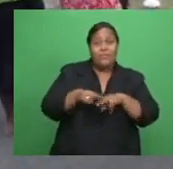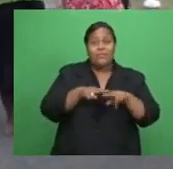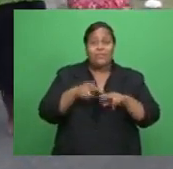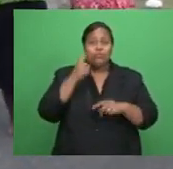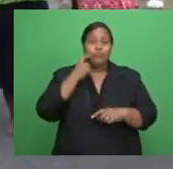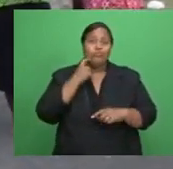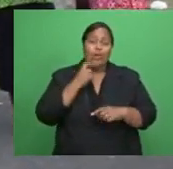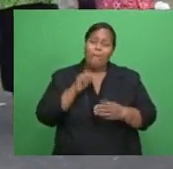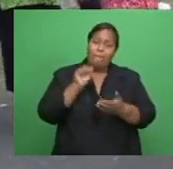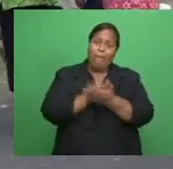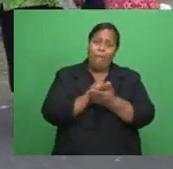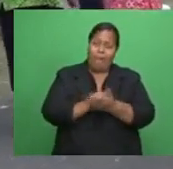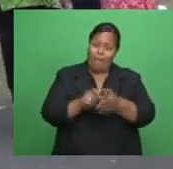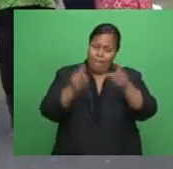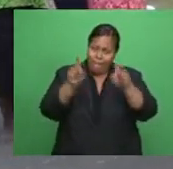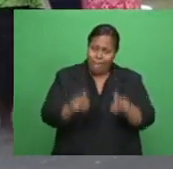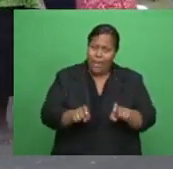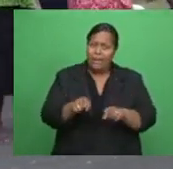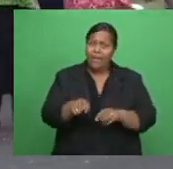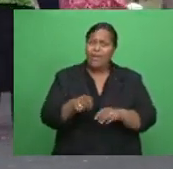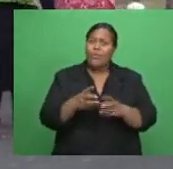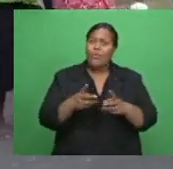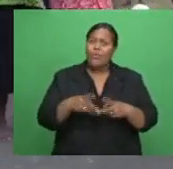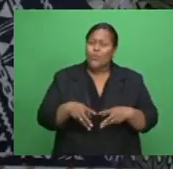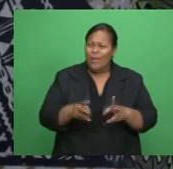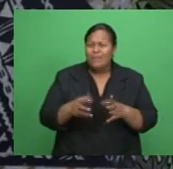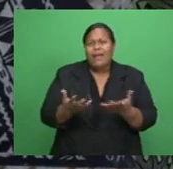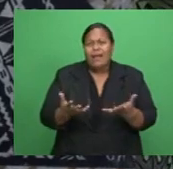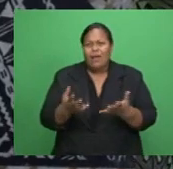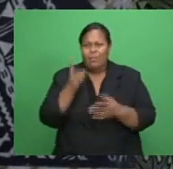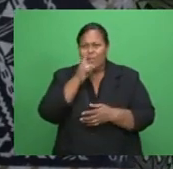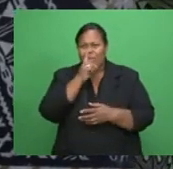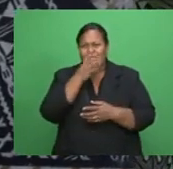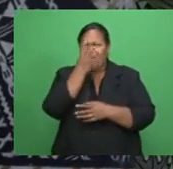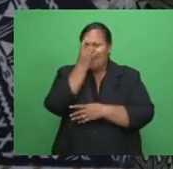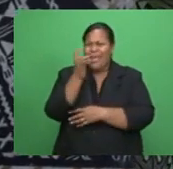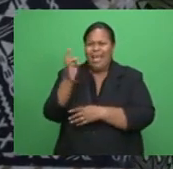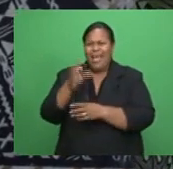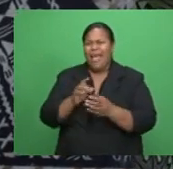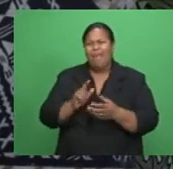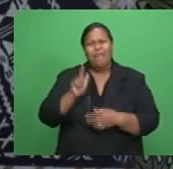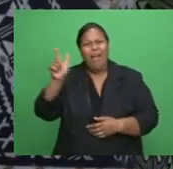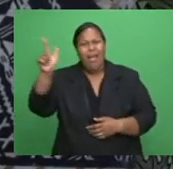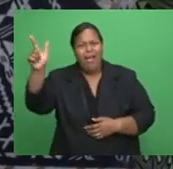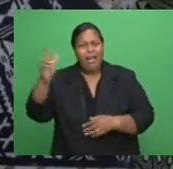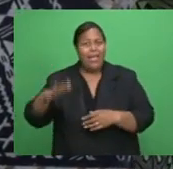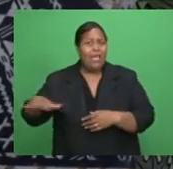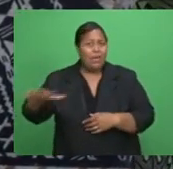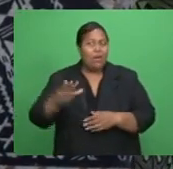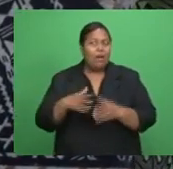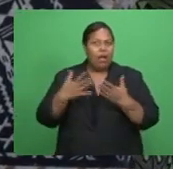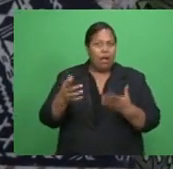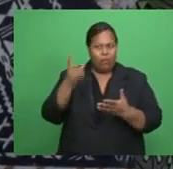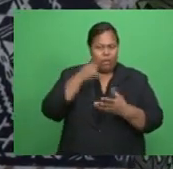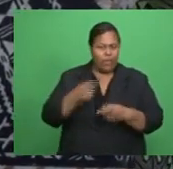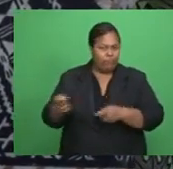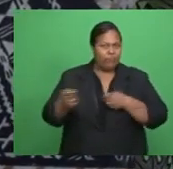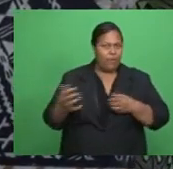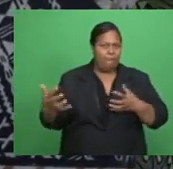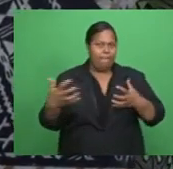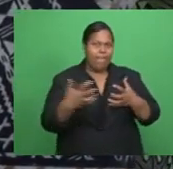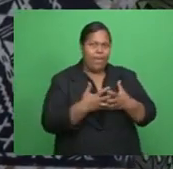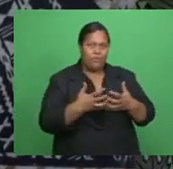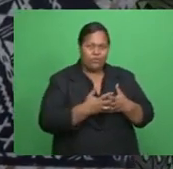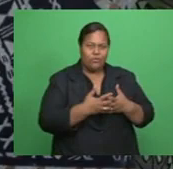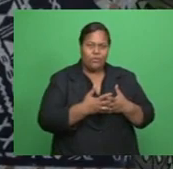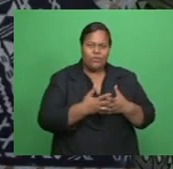way people living in often isolated areas with other people on their island, and to link all the Fijian people